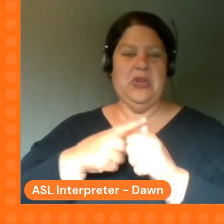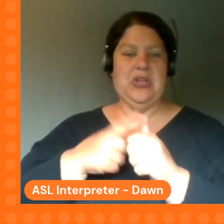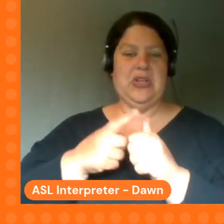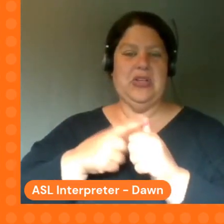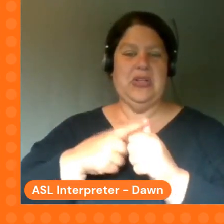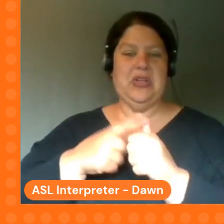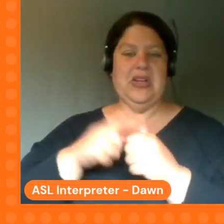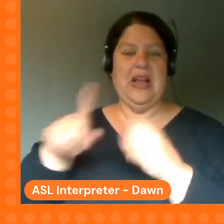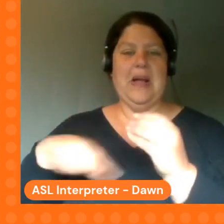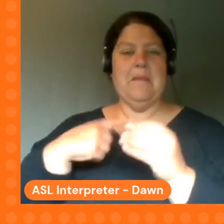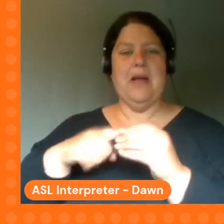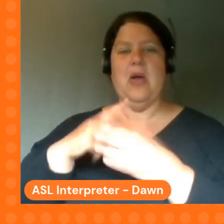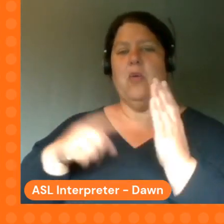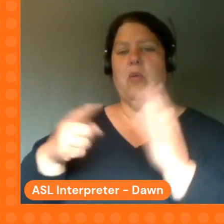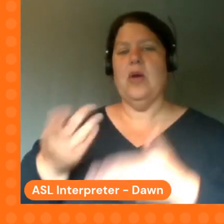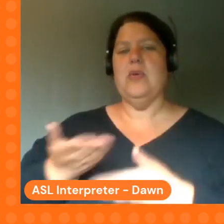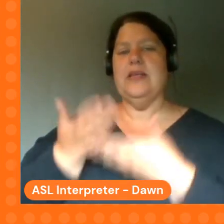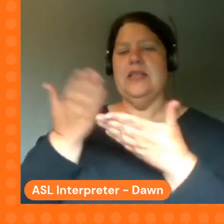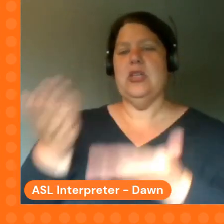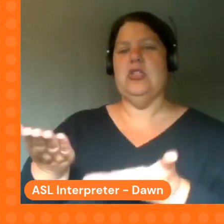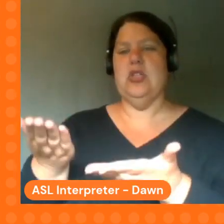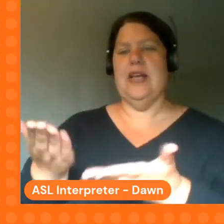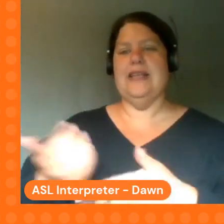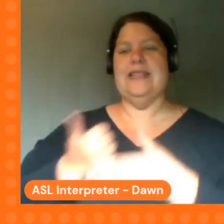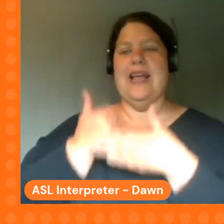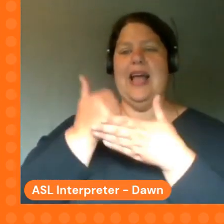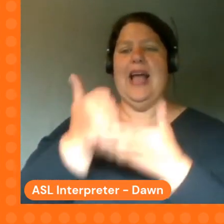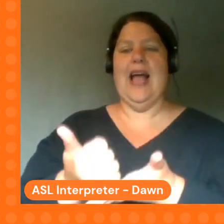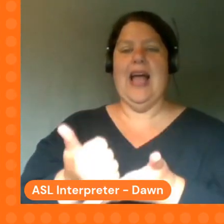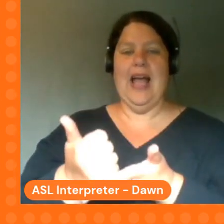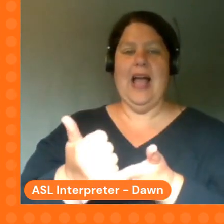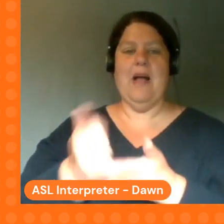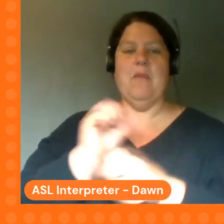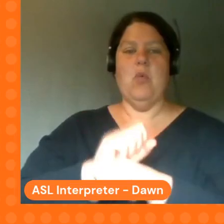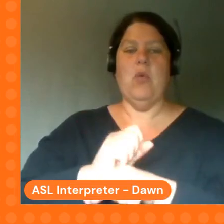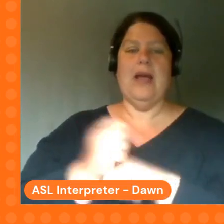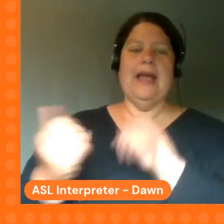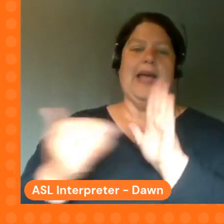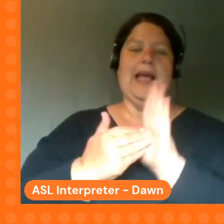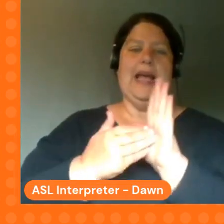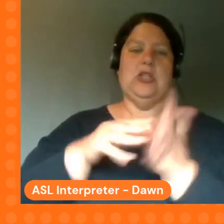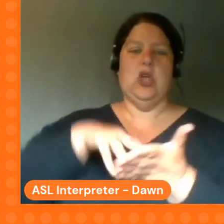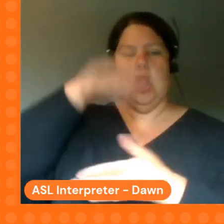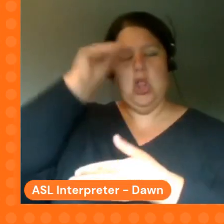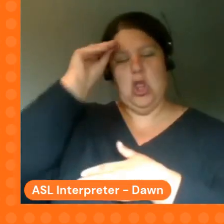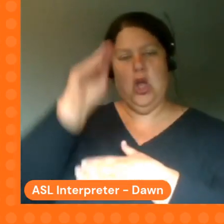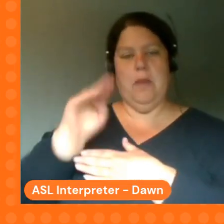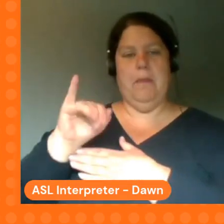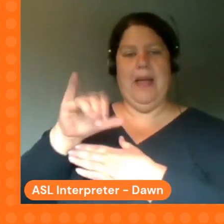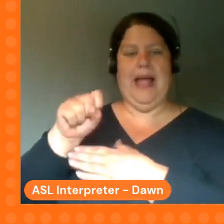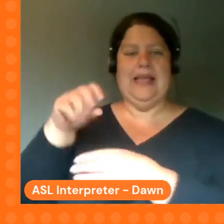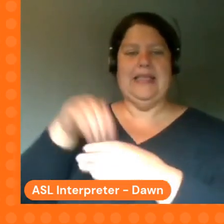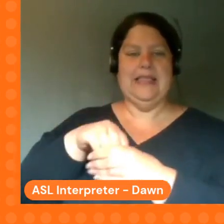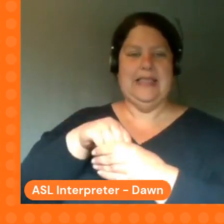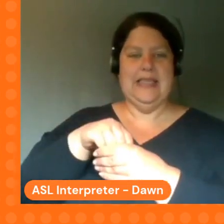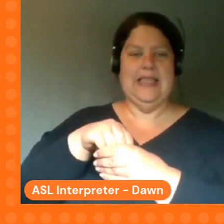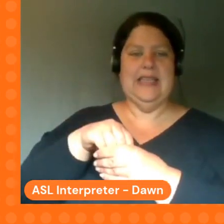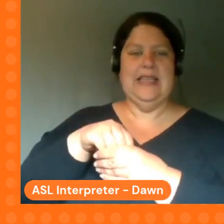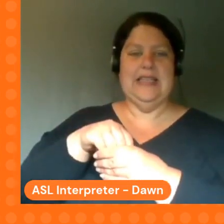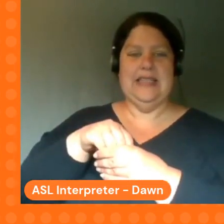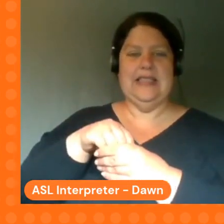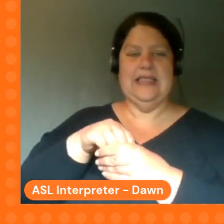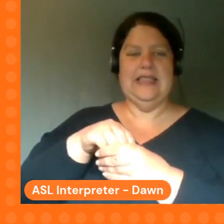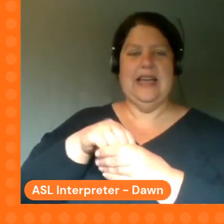do you suggest to help work against learned bias in generative AI? And so that's a good one. That comes up a